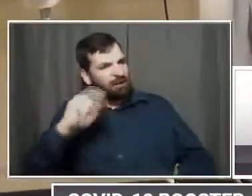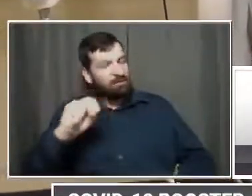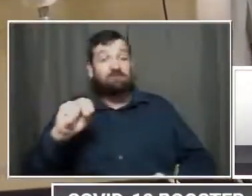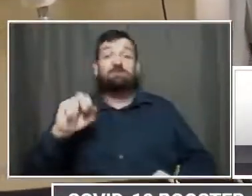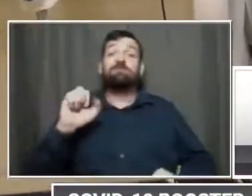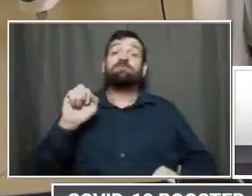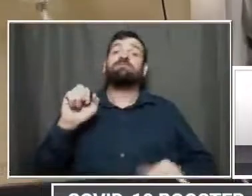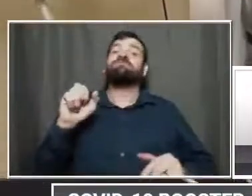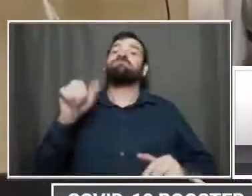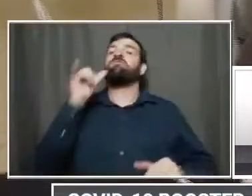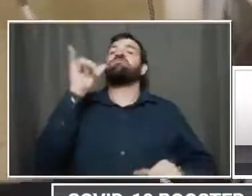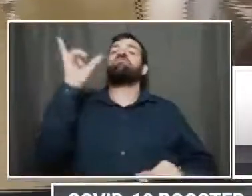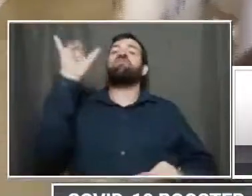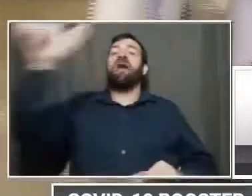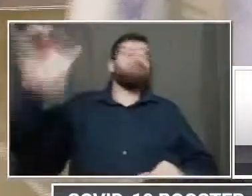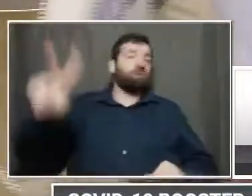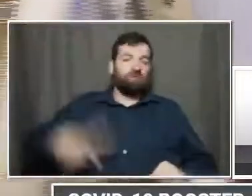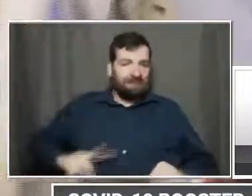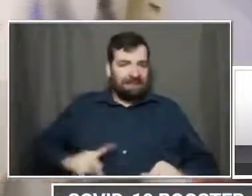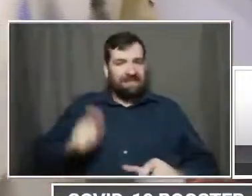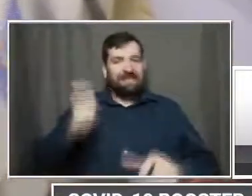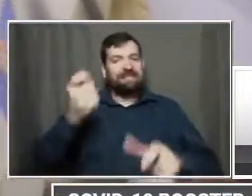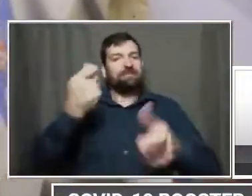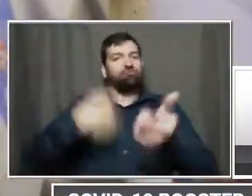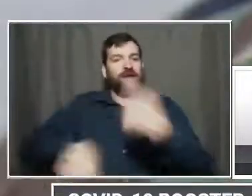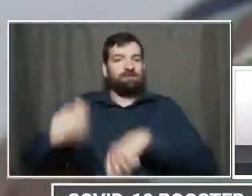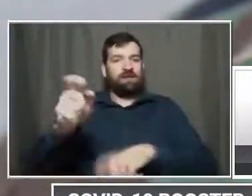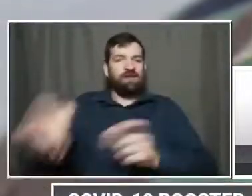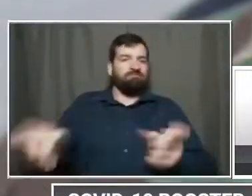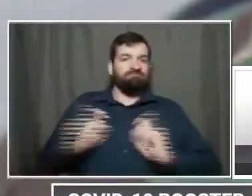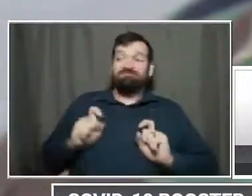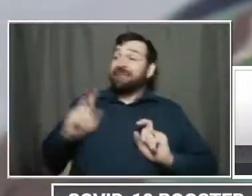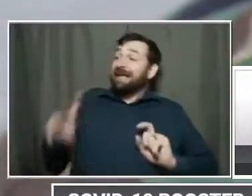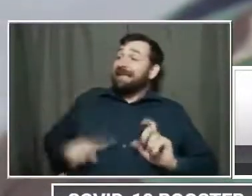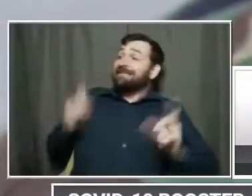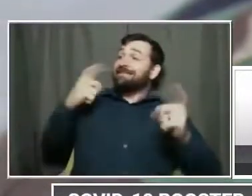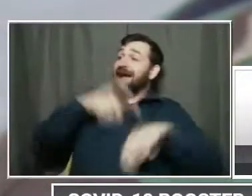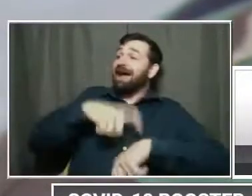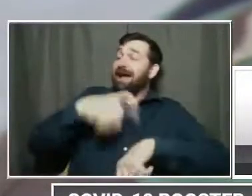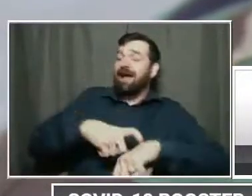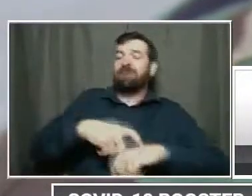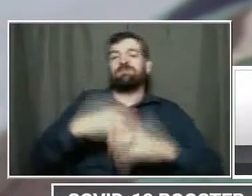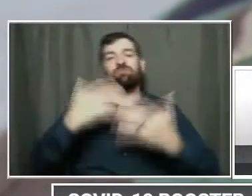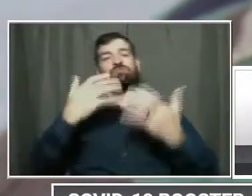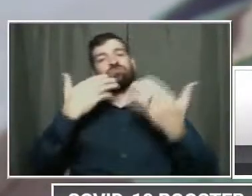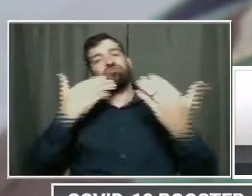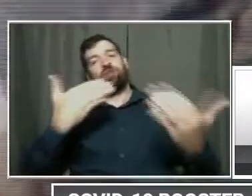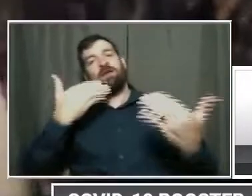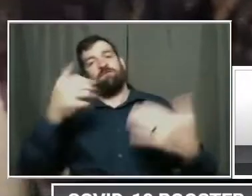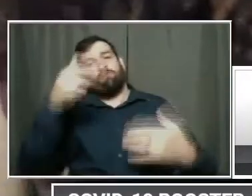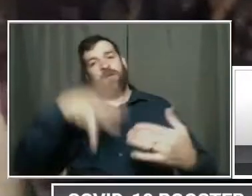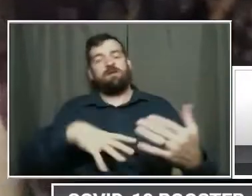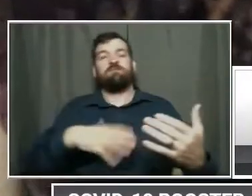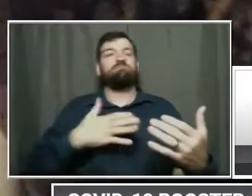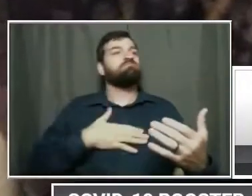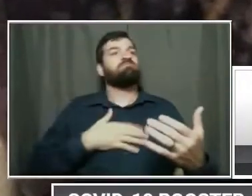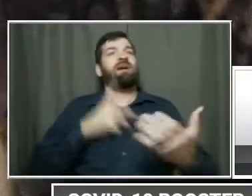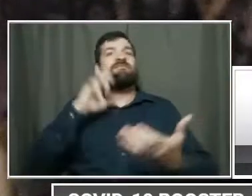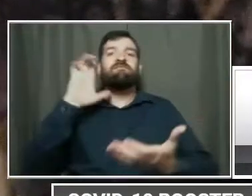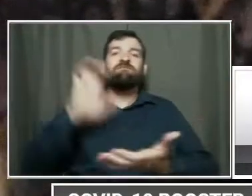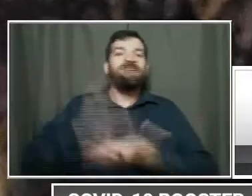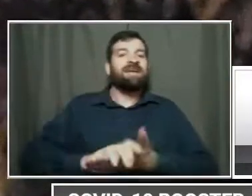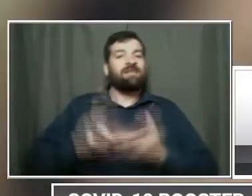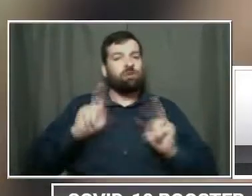part of kidney transplant recipient Kidney time. and grateful man. This is my faith in humanity. Not that it was